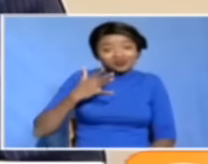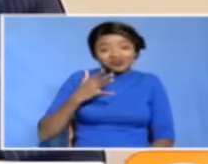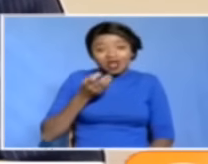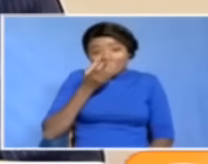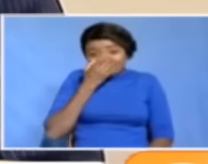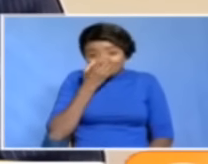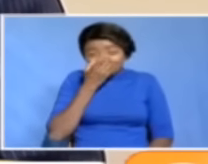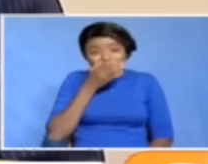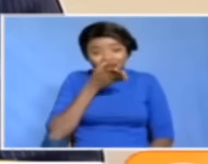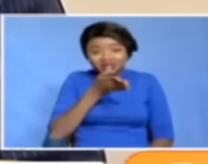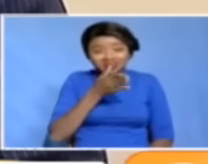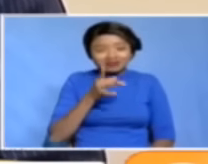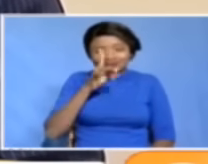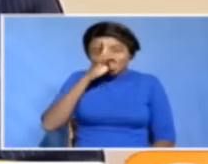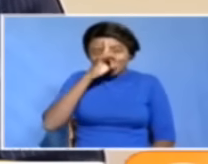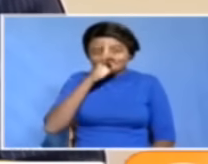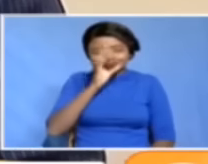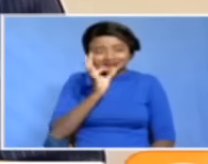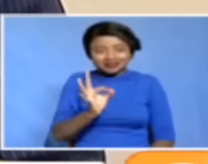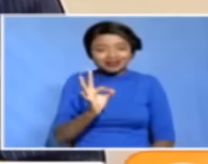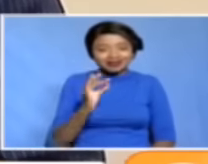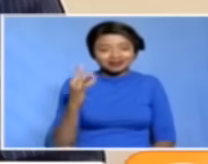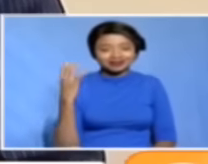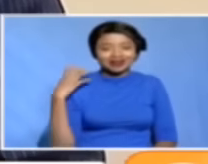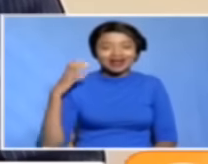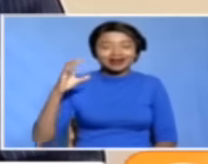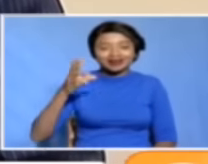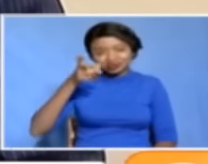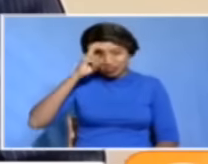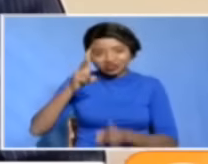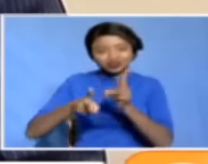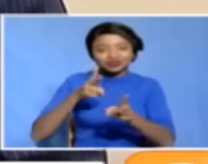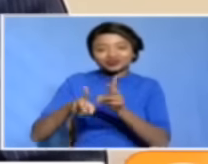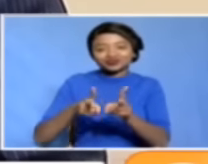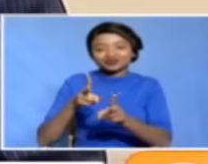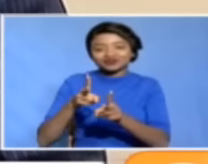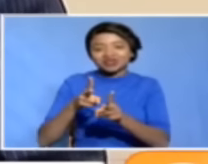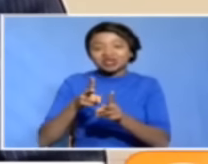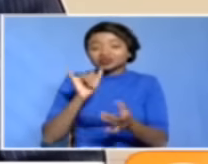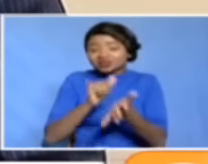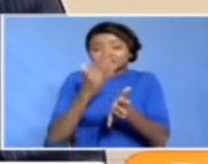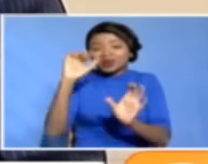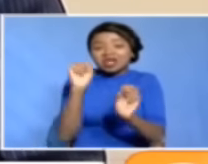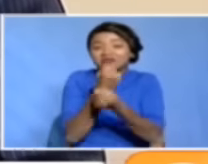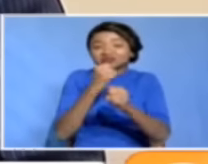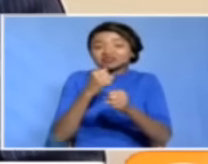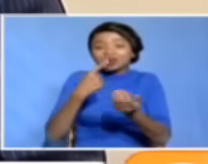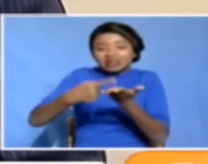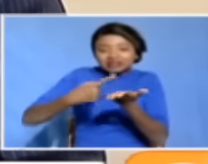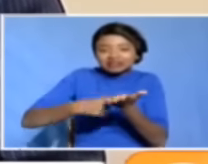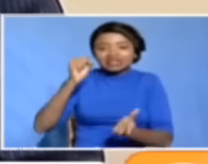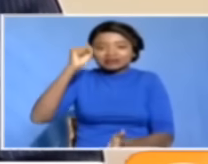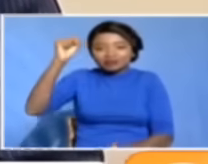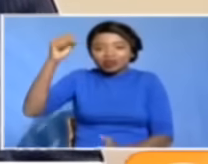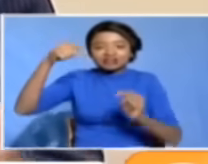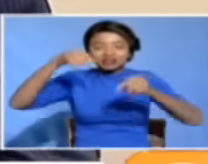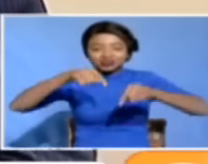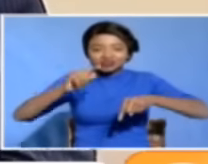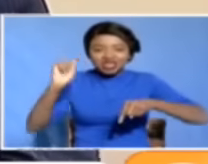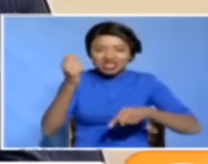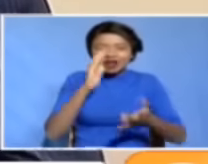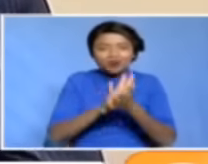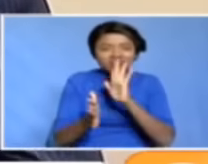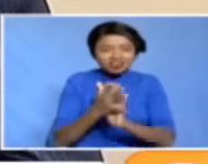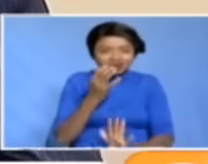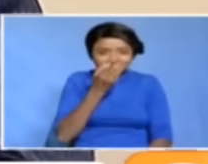is a serious candidate come 2022. That's why you cannot discuss the politics of Kenya today without William Ruto. William Ruto has